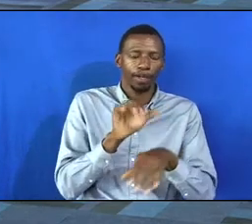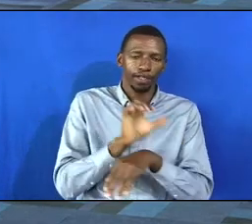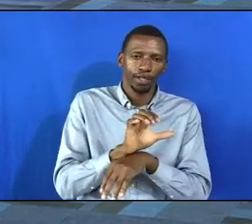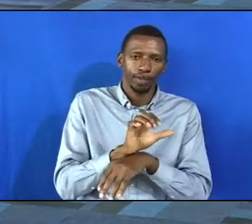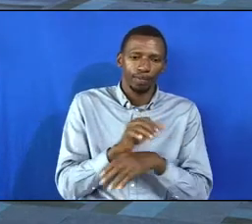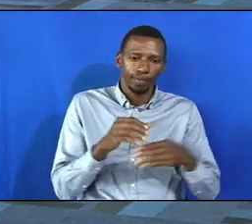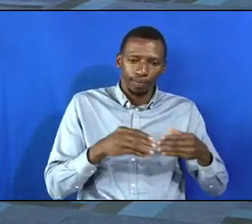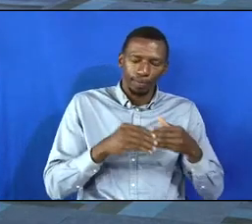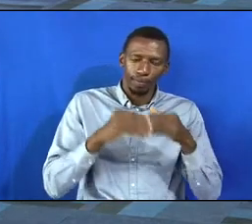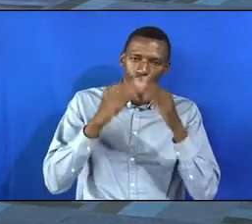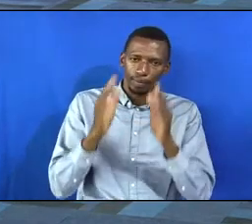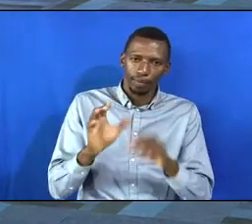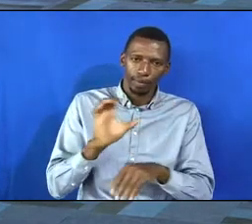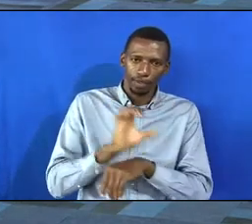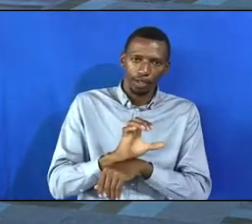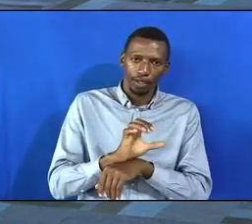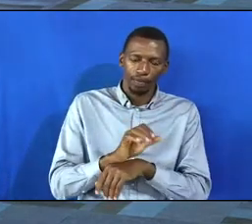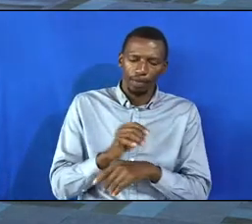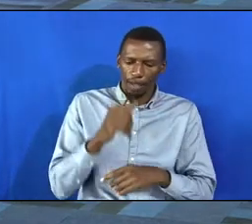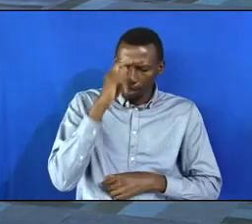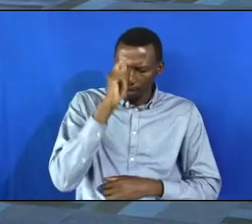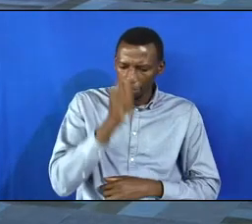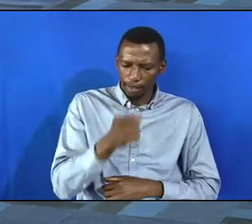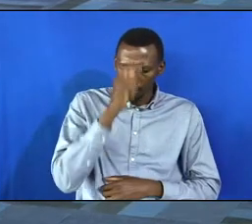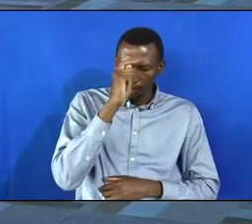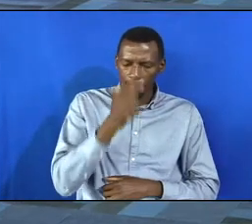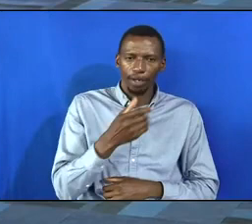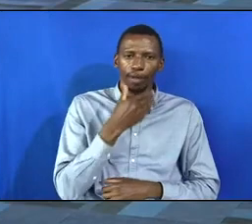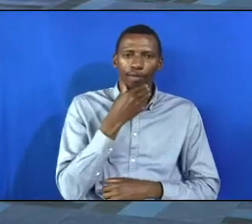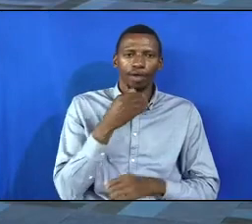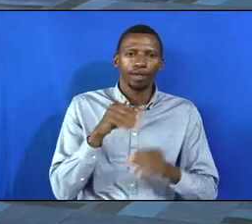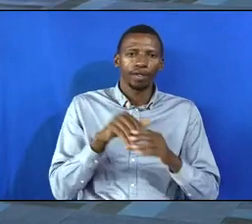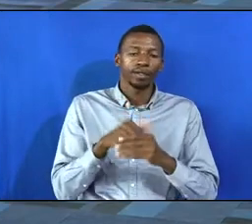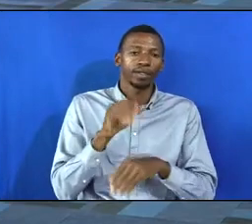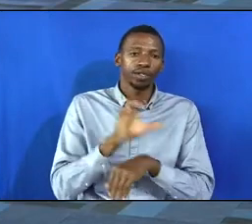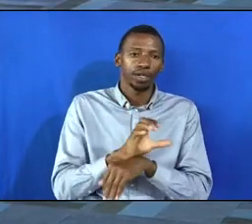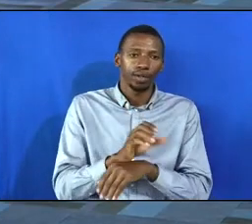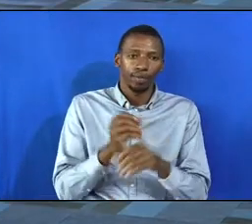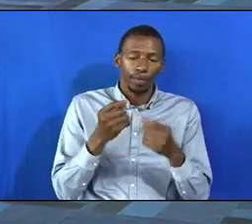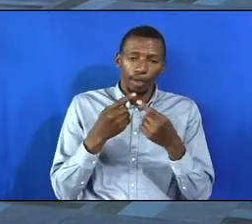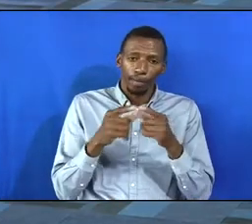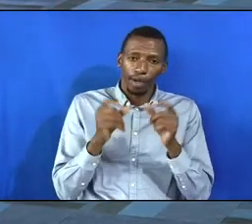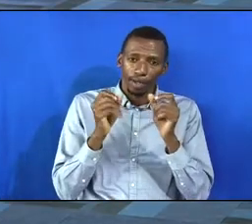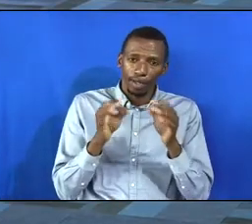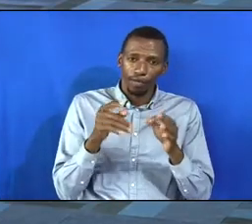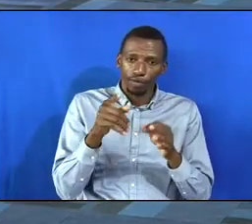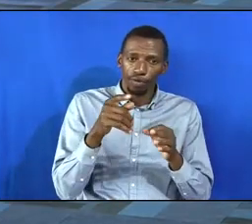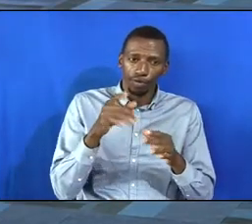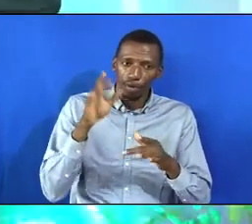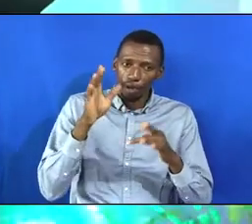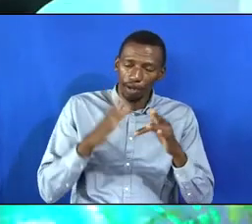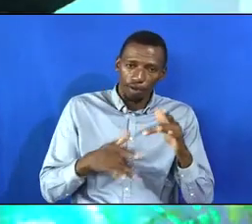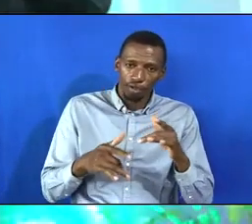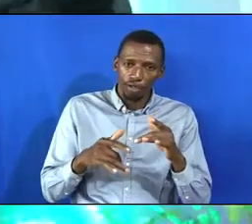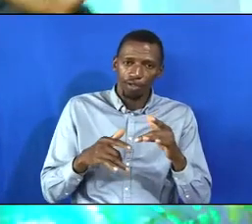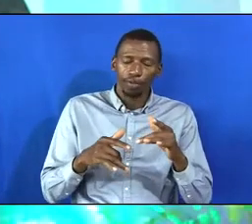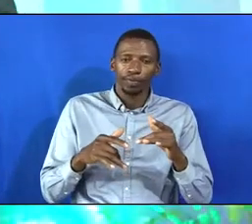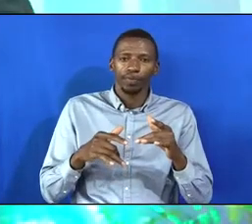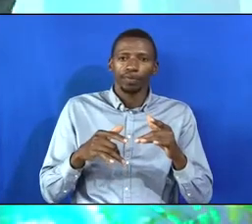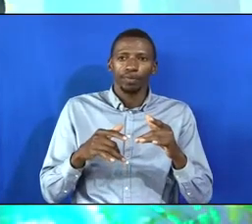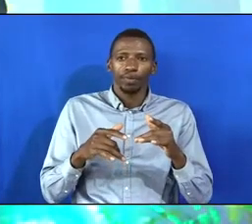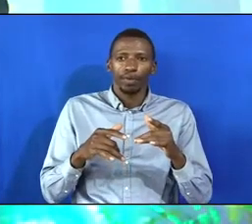You could be a respected man in the church. But if you cannot recognize a moment when you saw